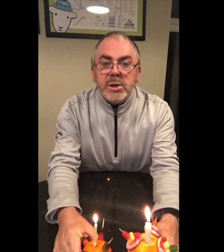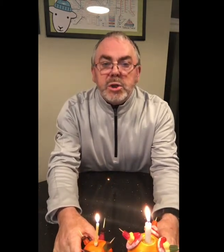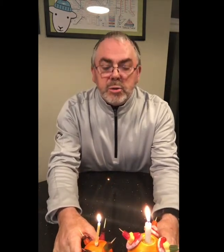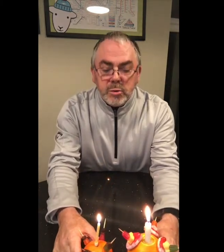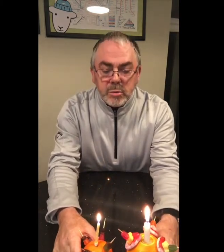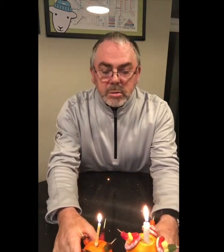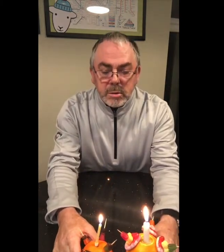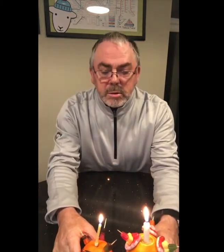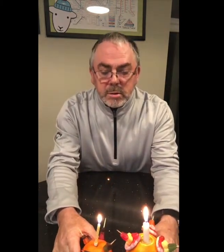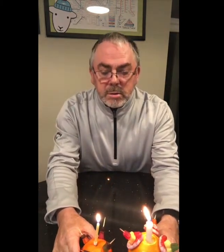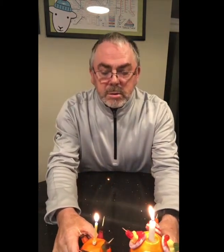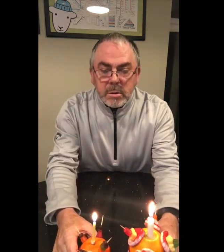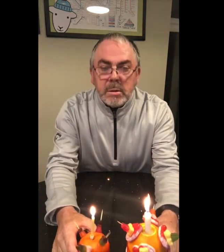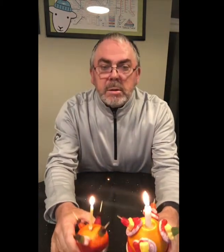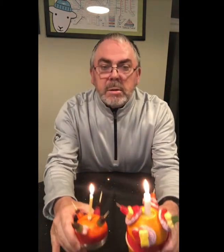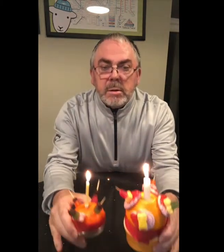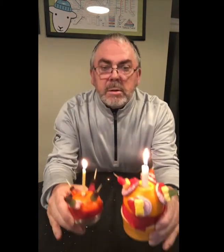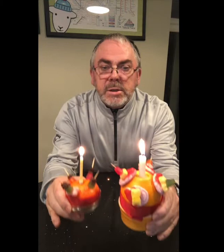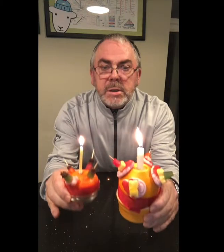my two